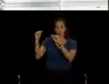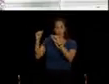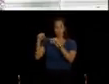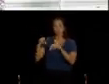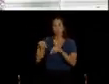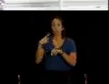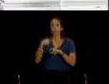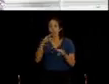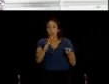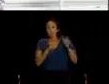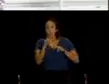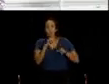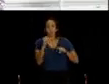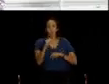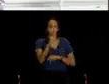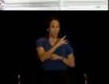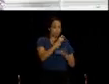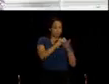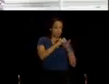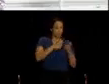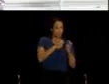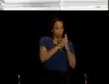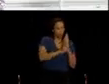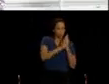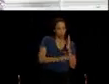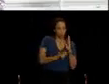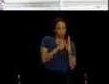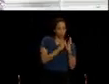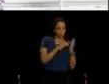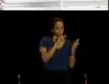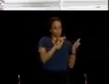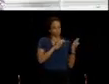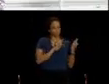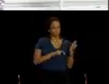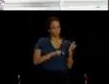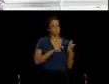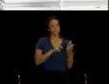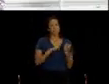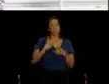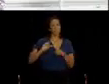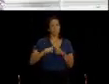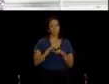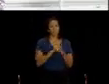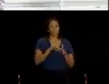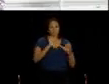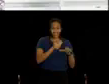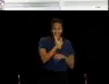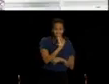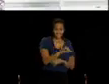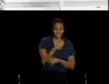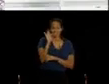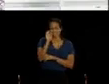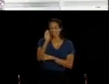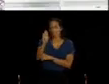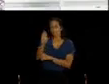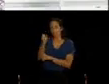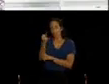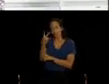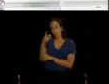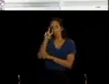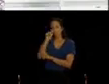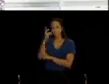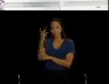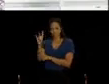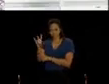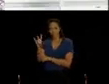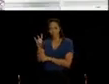time, and I went back to writing my article. By the end of that first week of February 12th,